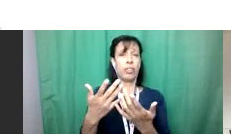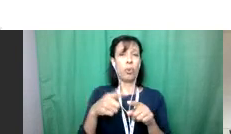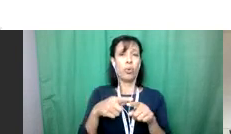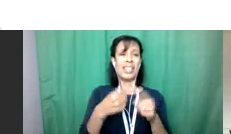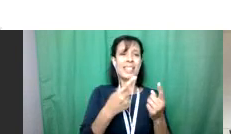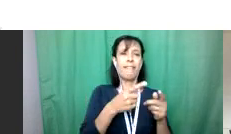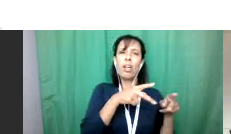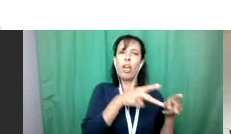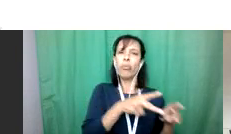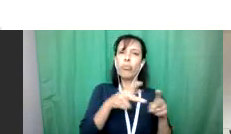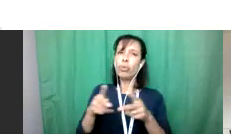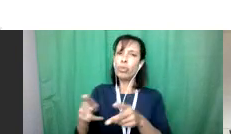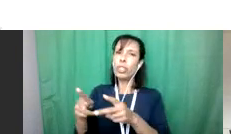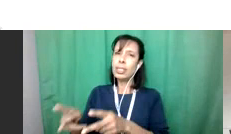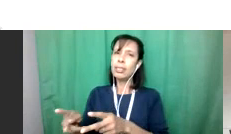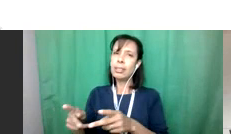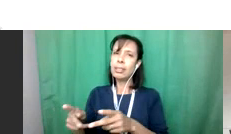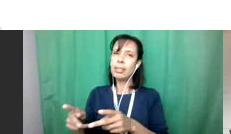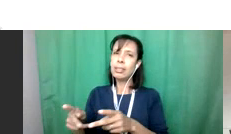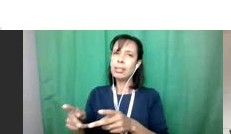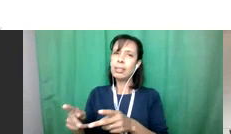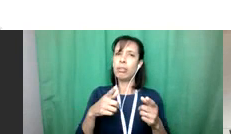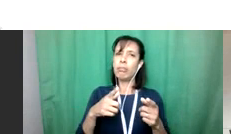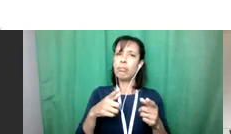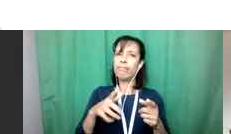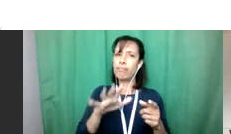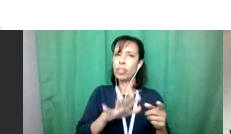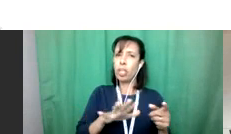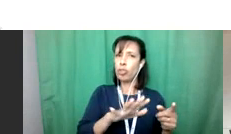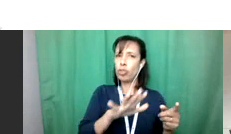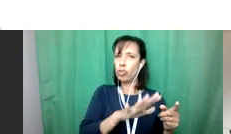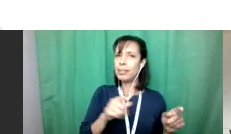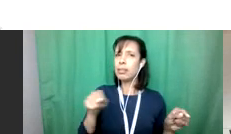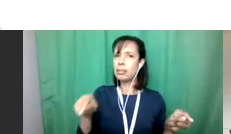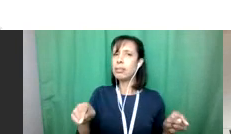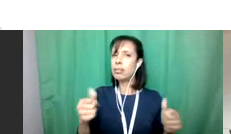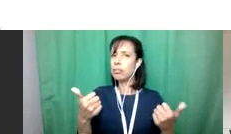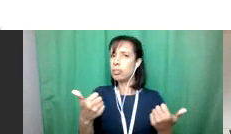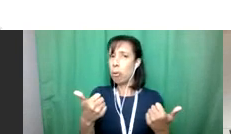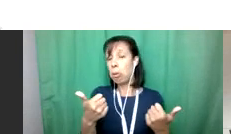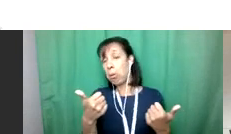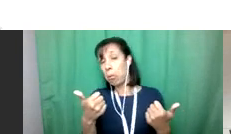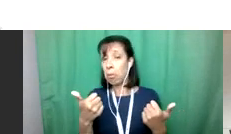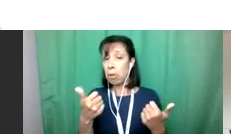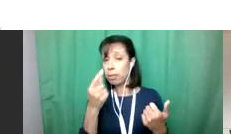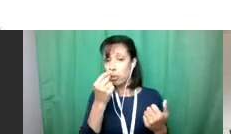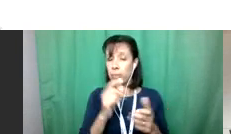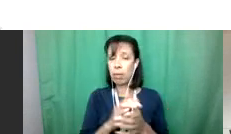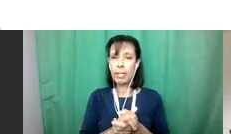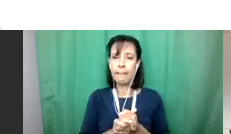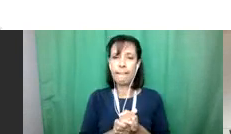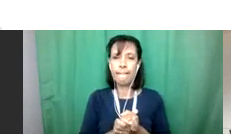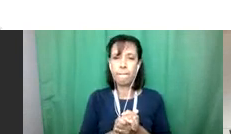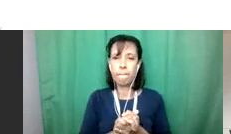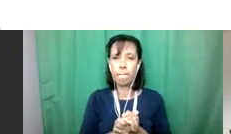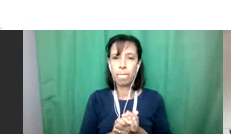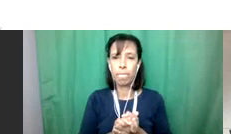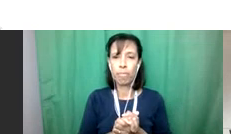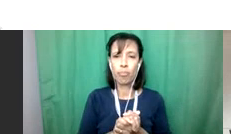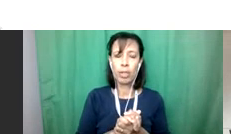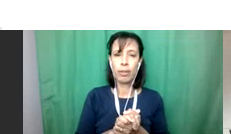India or in other countries. That would make a lot of sense. Umar, could I talk about the current COVID situation affecting the primary? Yes, absolutely. Why not?